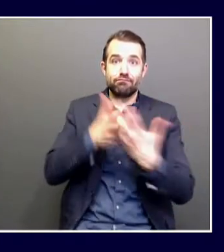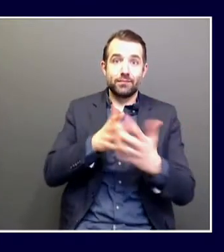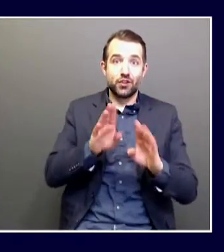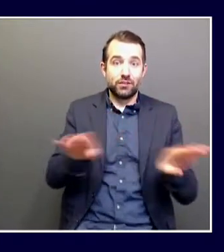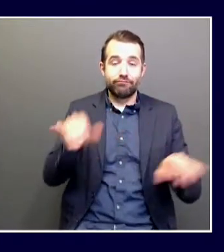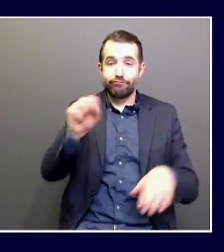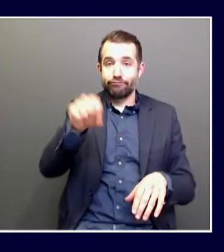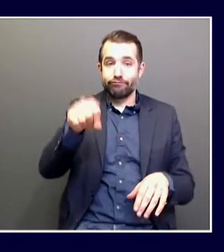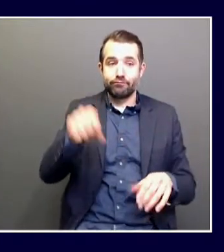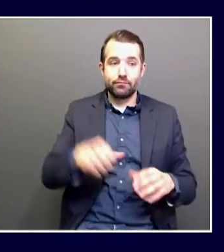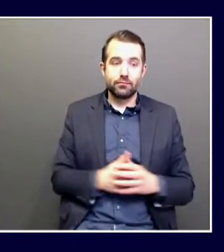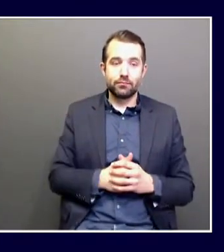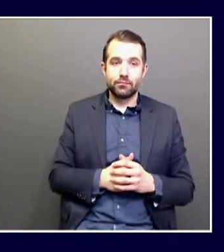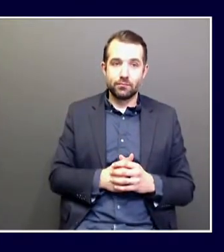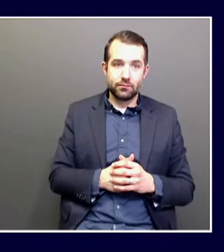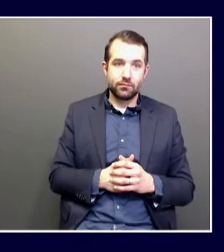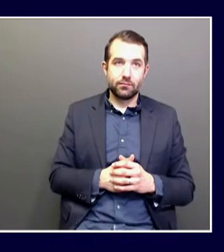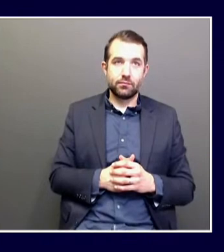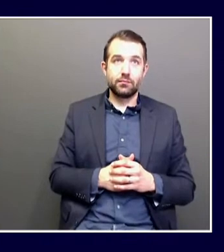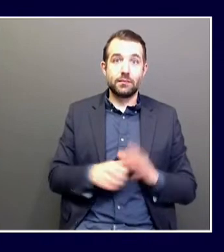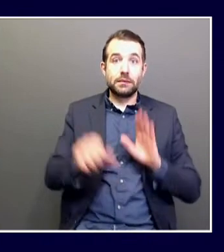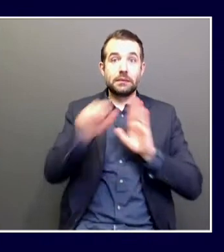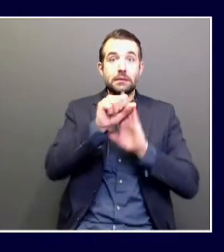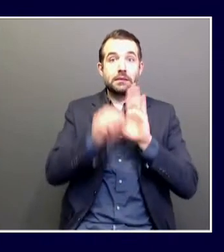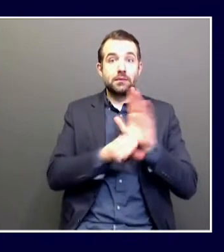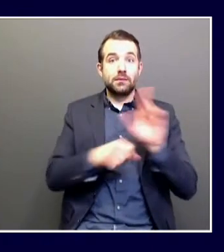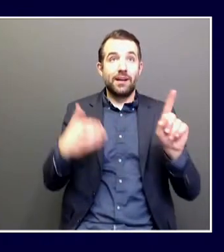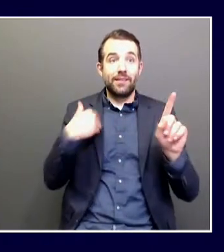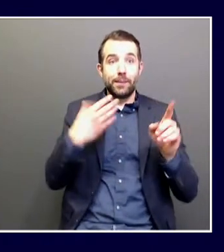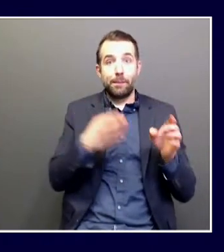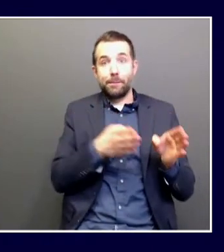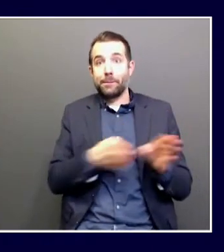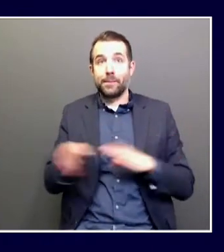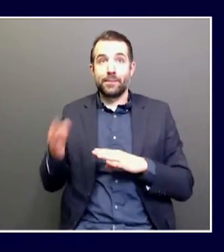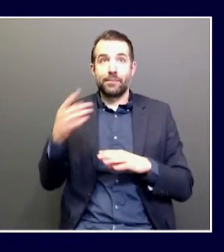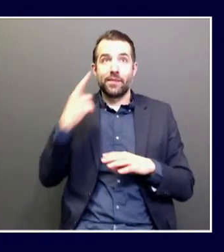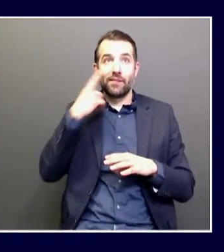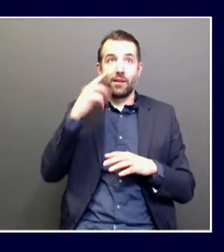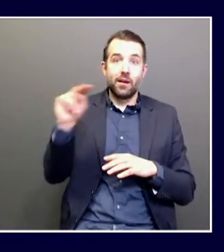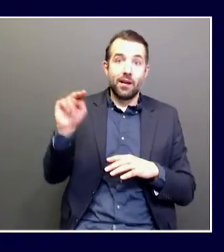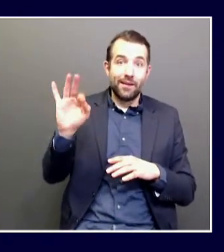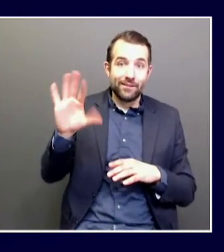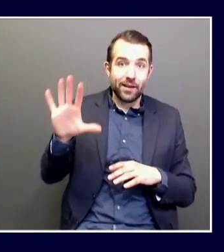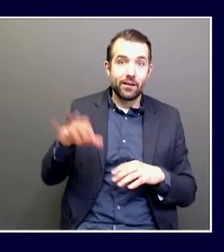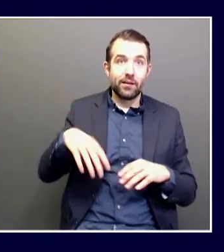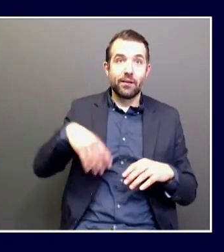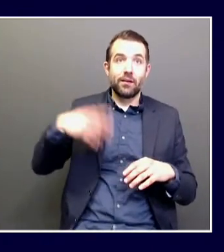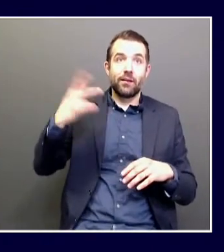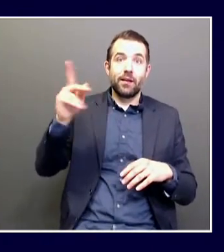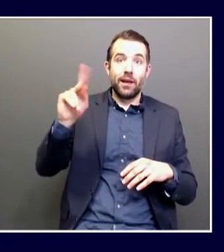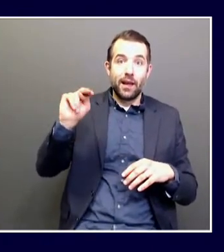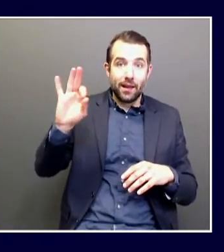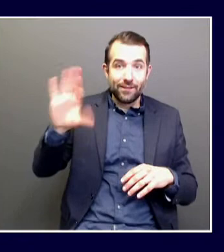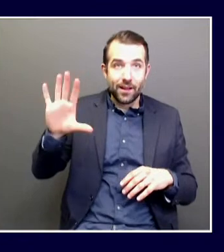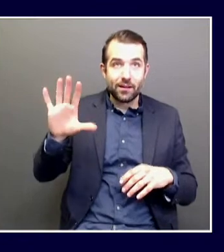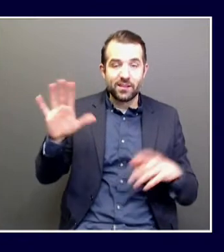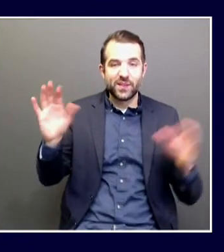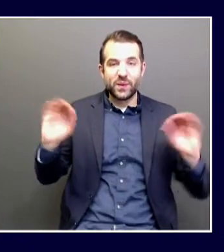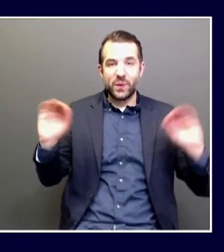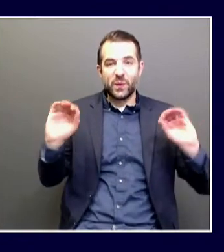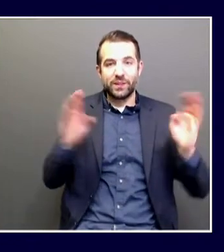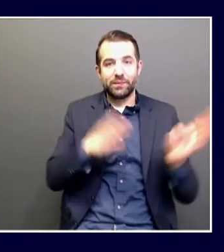state plans, we haven't laid any plans of that sort right now, and that's largely because the masks remain